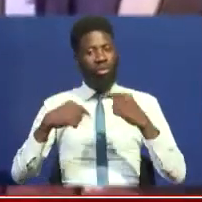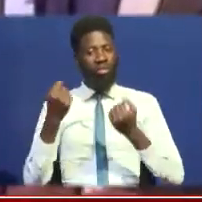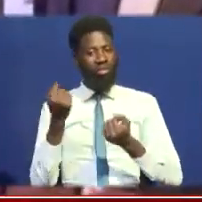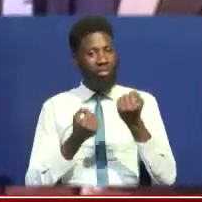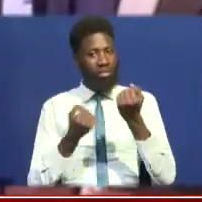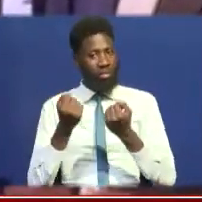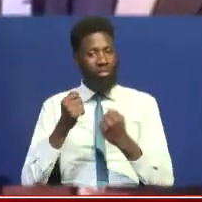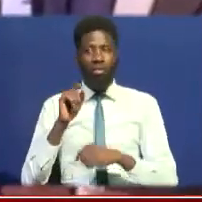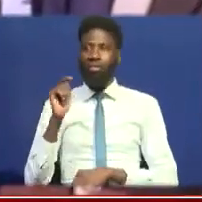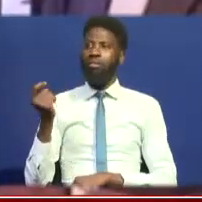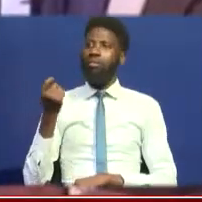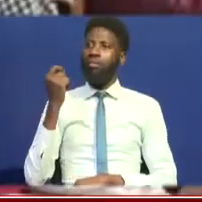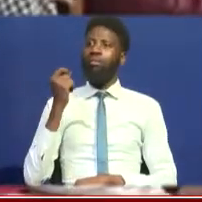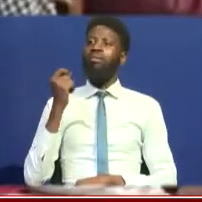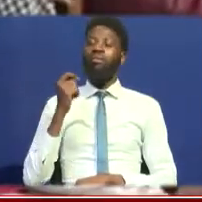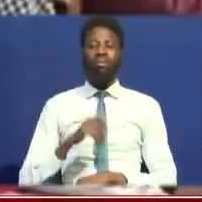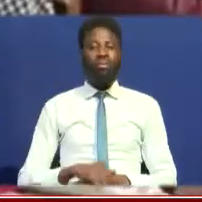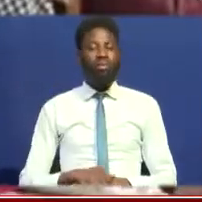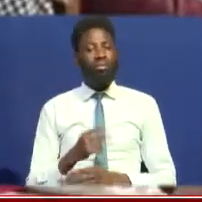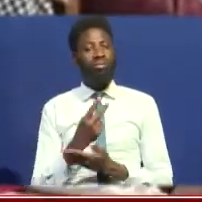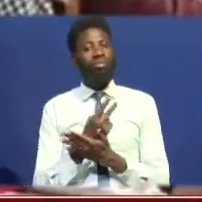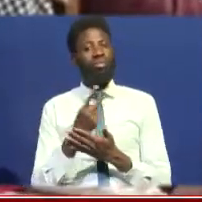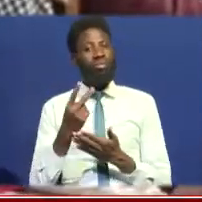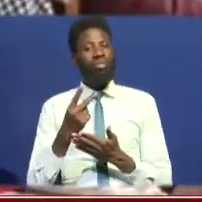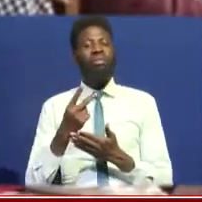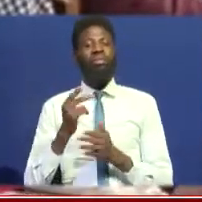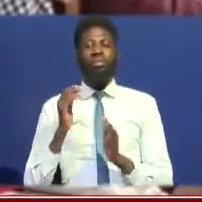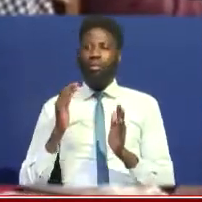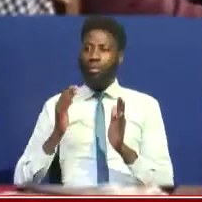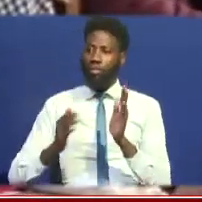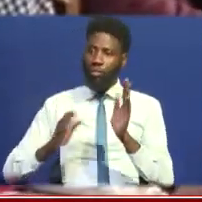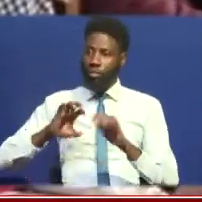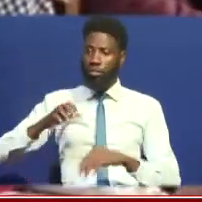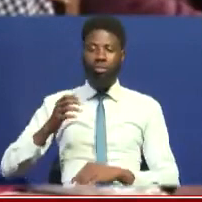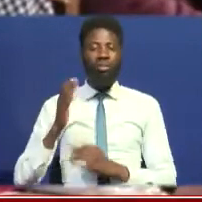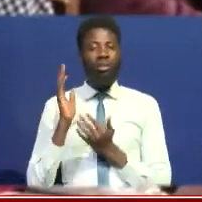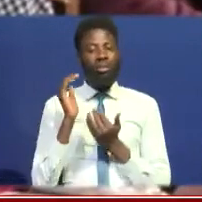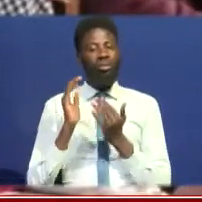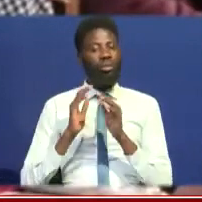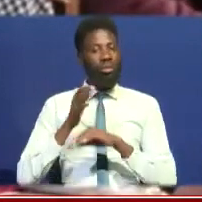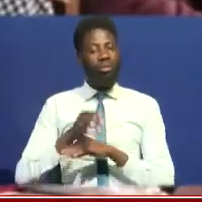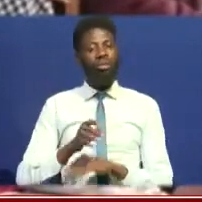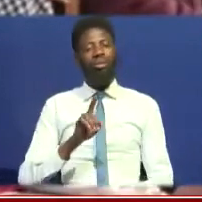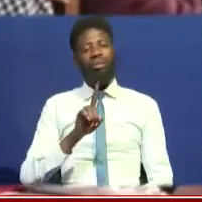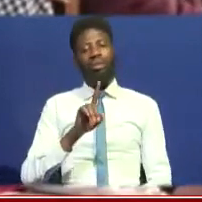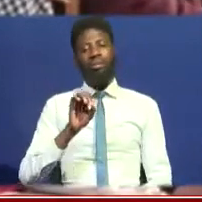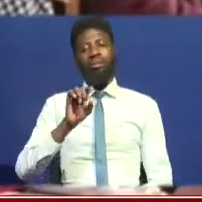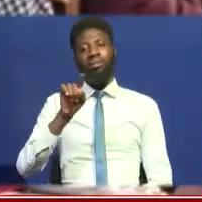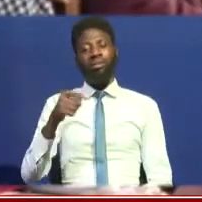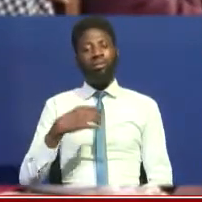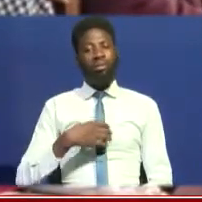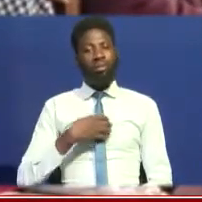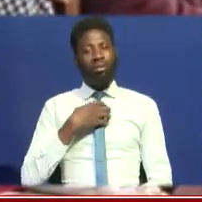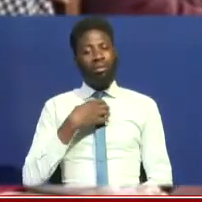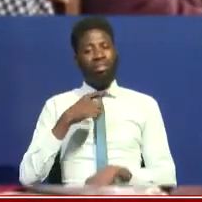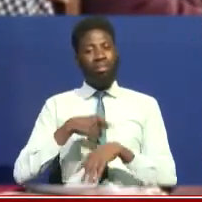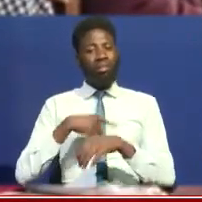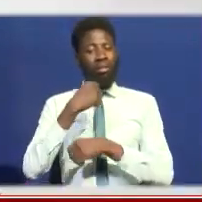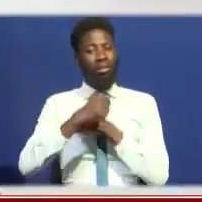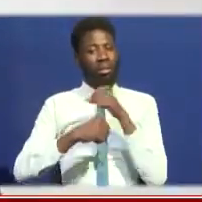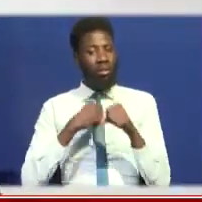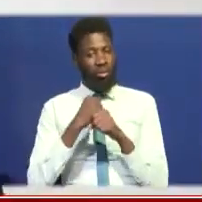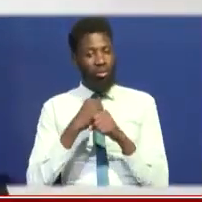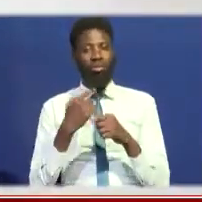county. In 2 weeks, the county is expecting more than 100,000 visitors during the annual racing